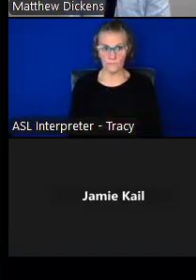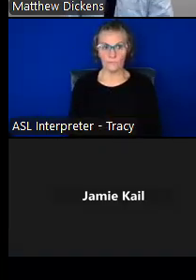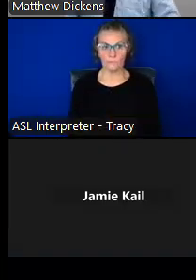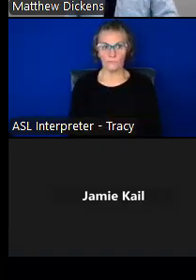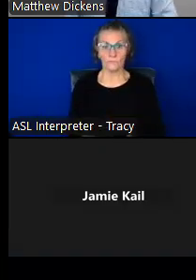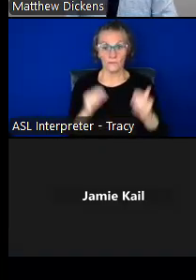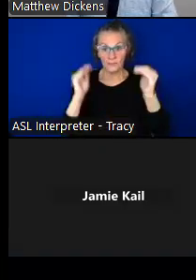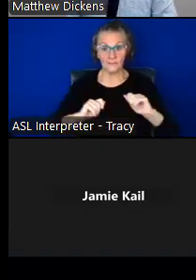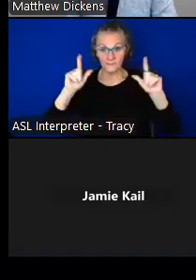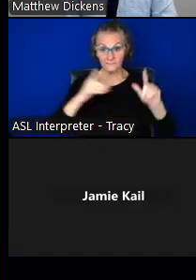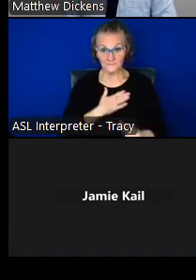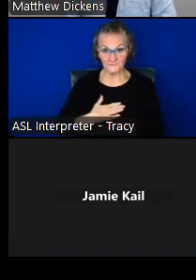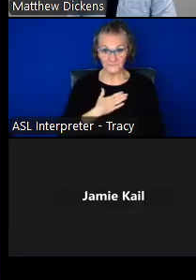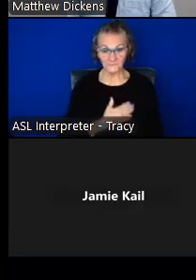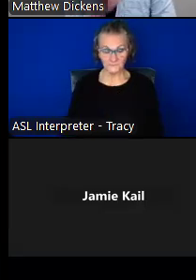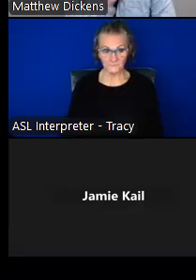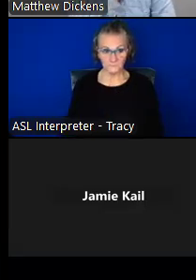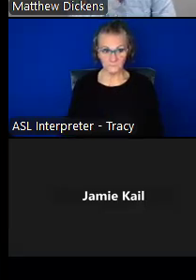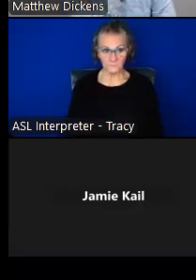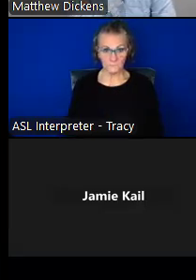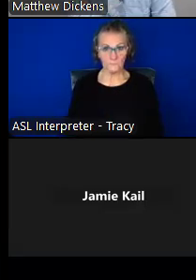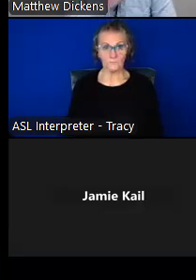So next slide, please.